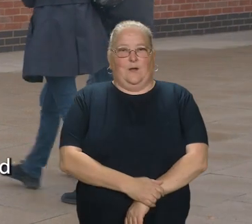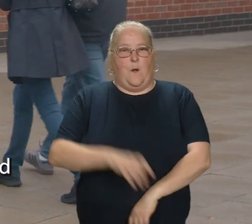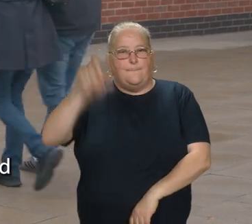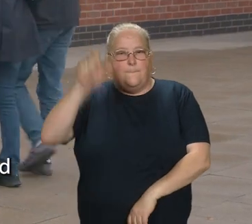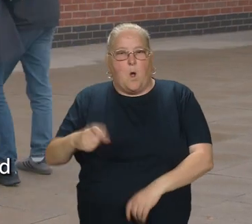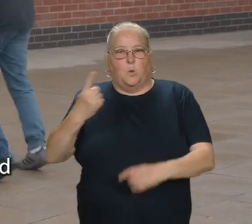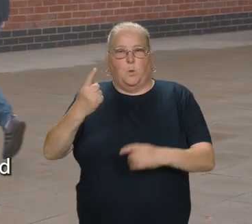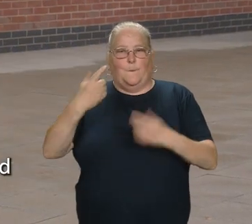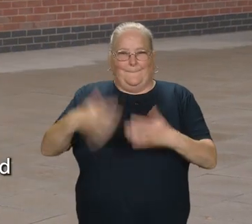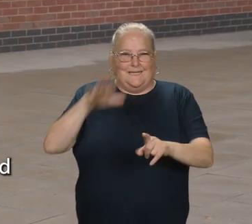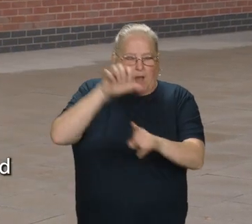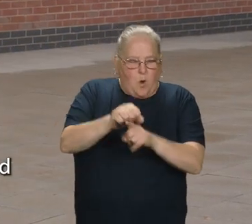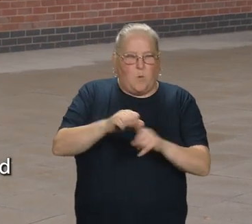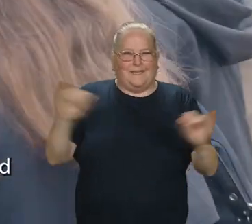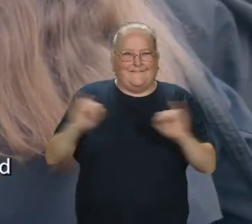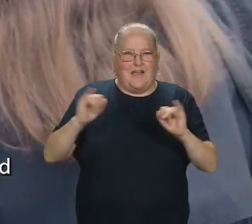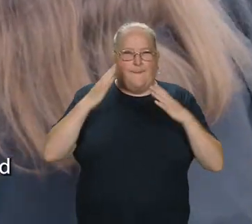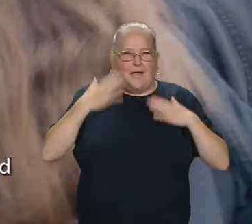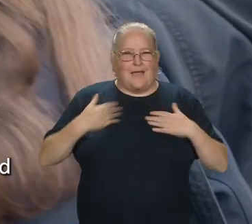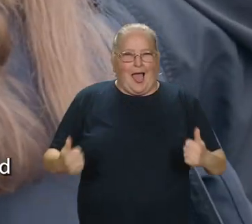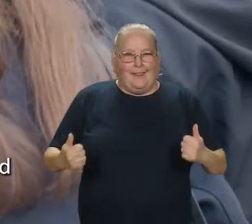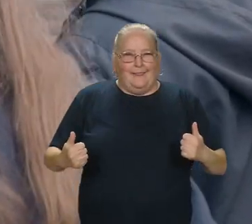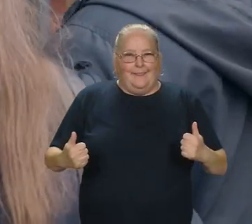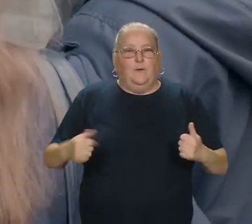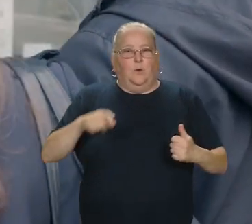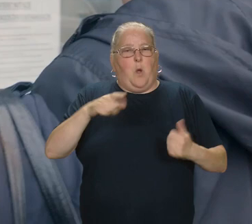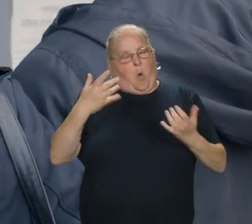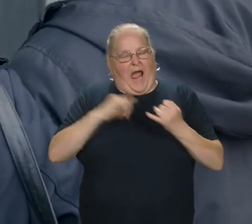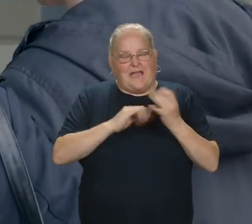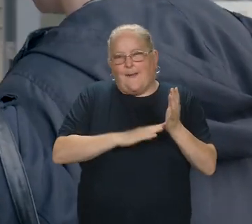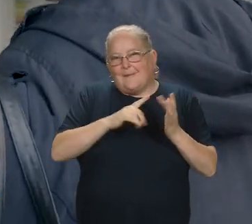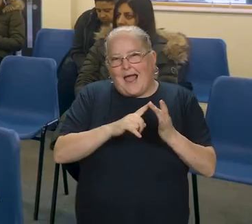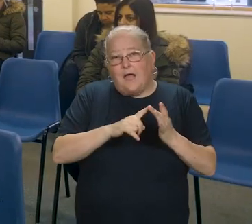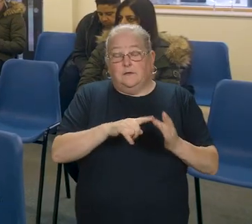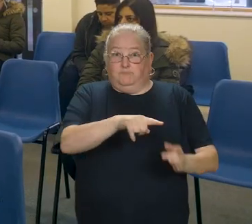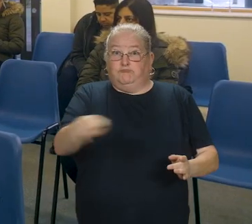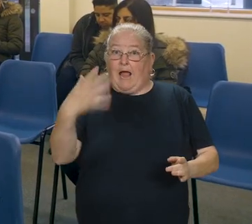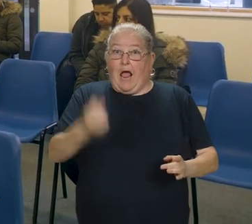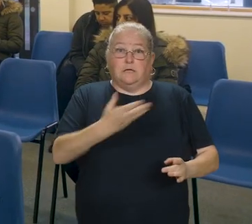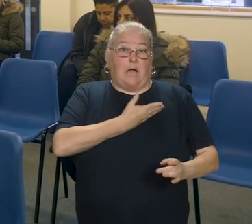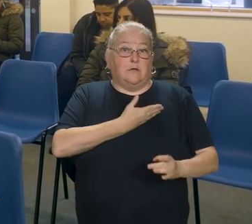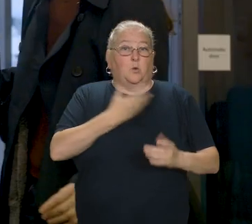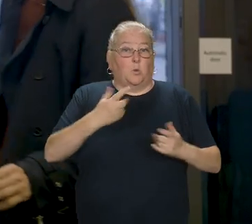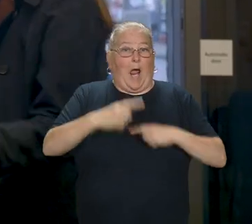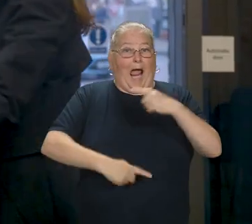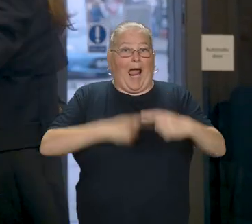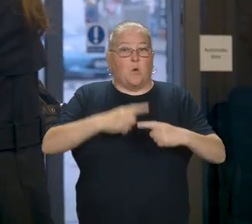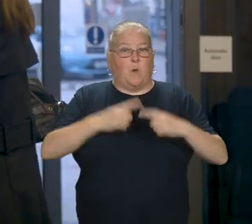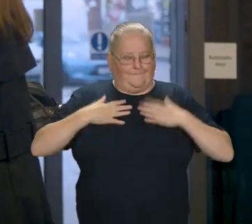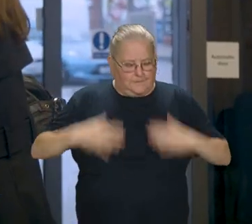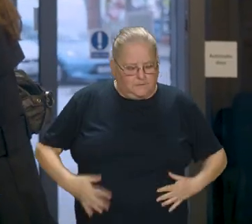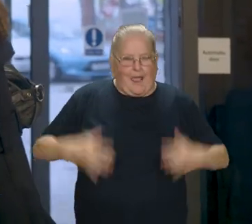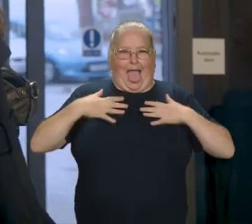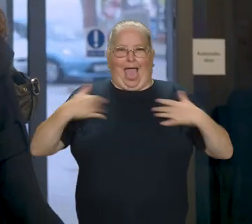As someone who has been diagnosed with a severe mental illness, or SMI, you are entitled to an annual